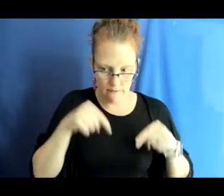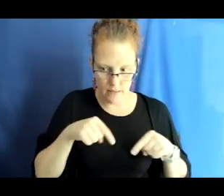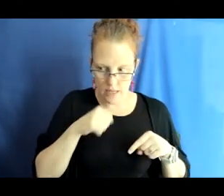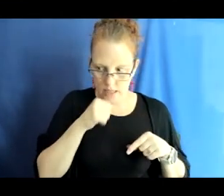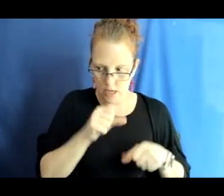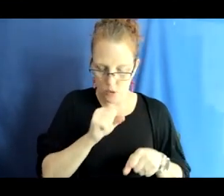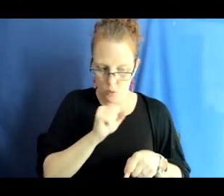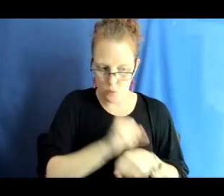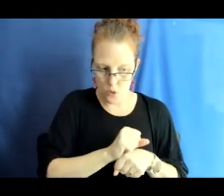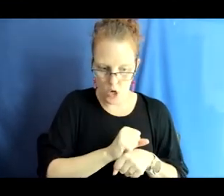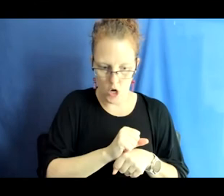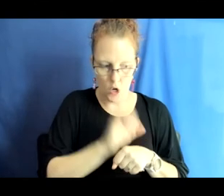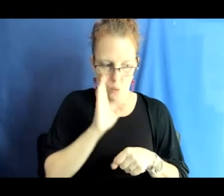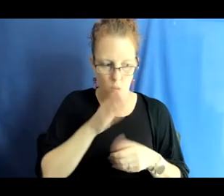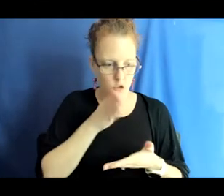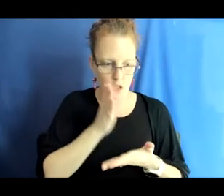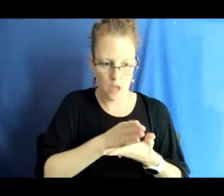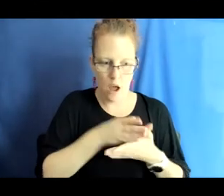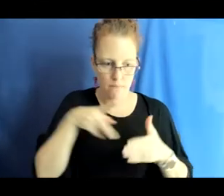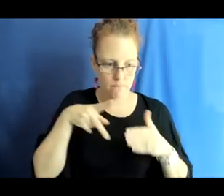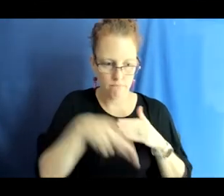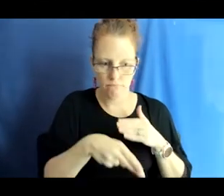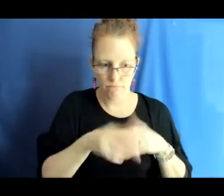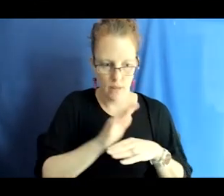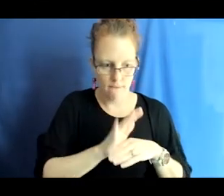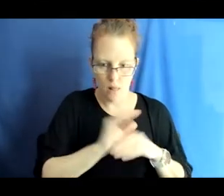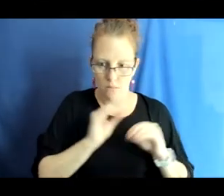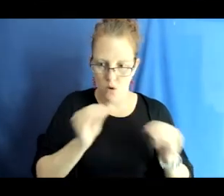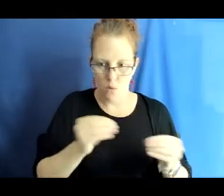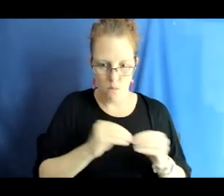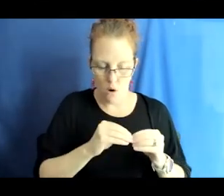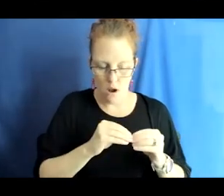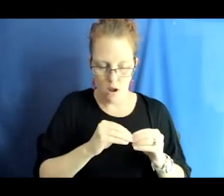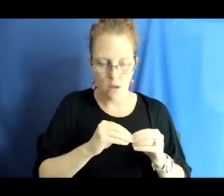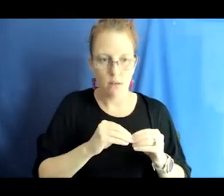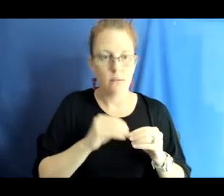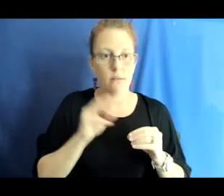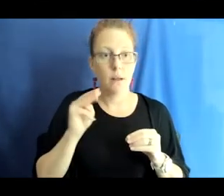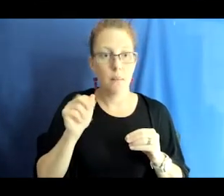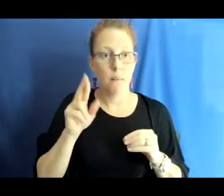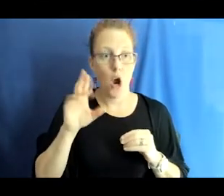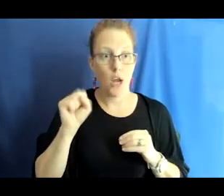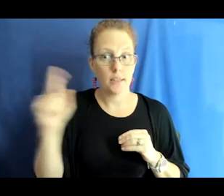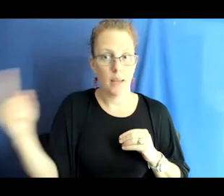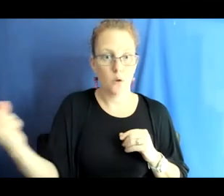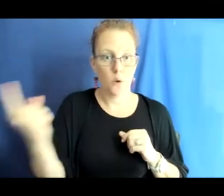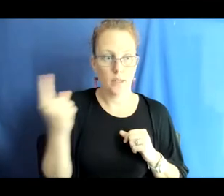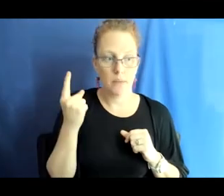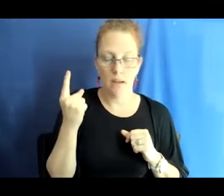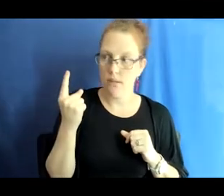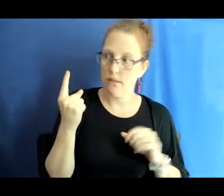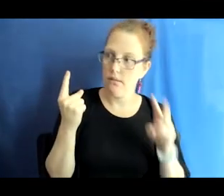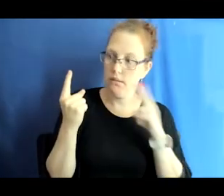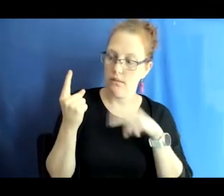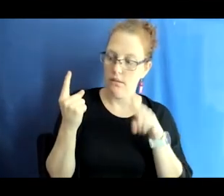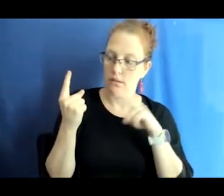I'm just thinking about like what to do. And when he came towards me, I was like, oh man, it kind of looks like you've seen a ghost.